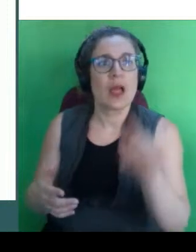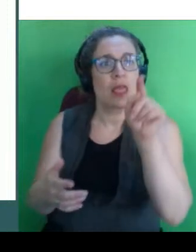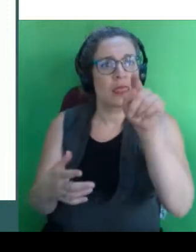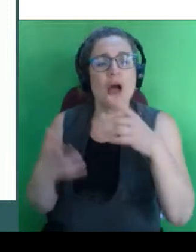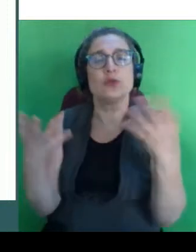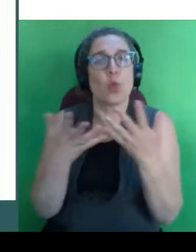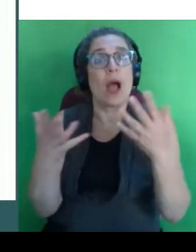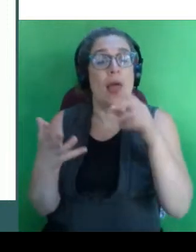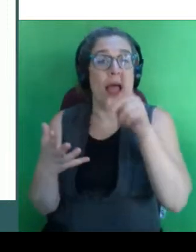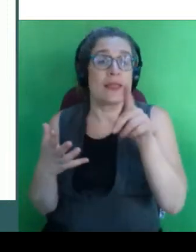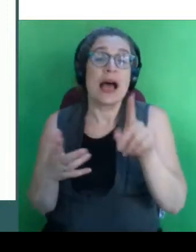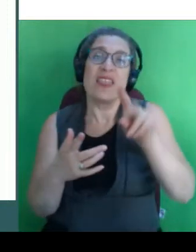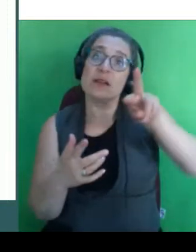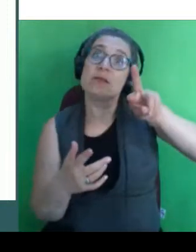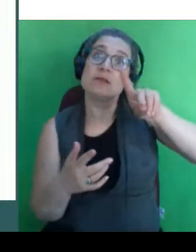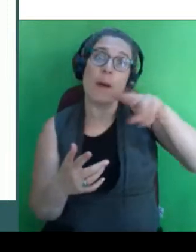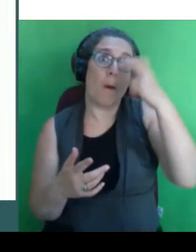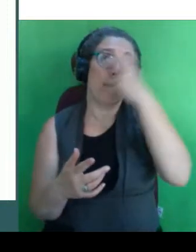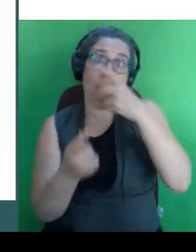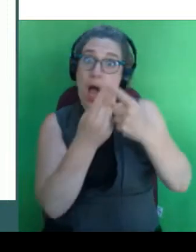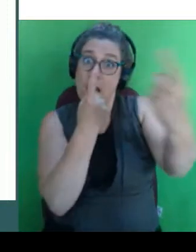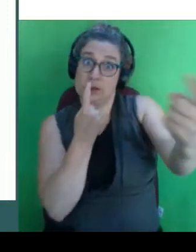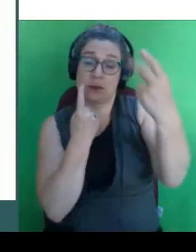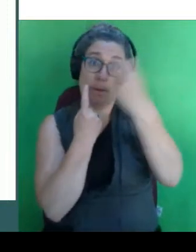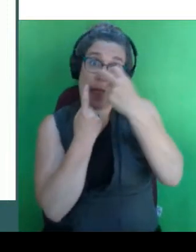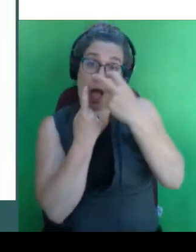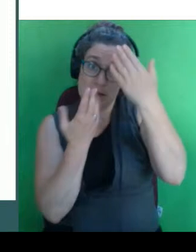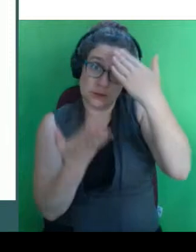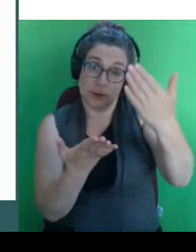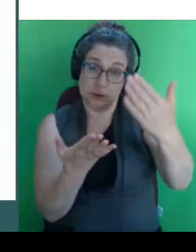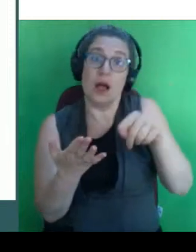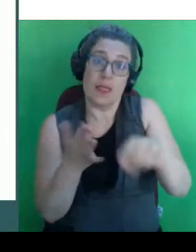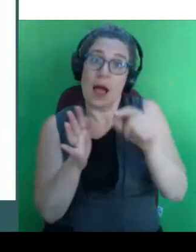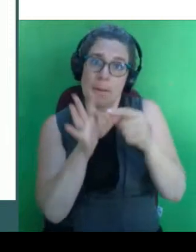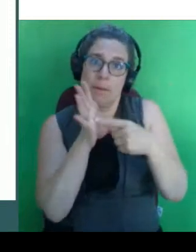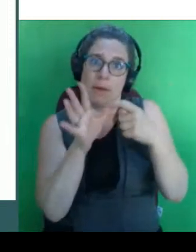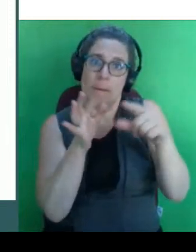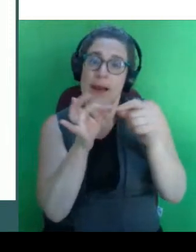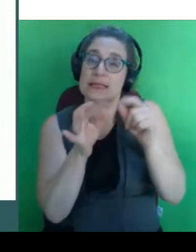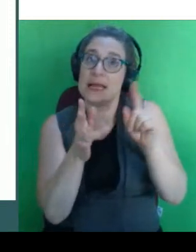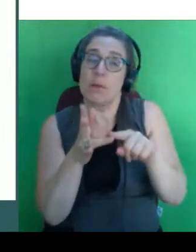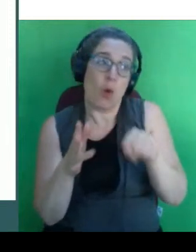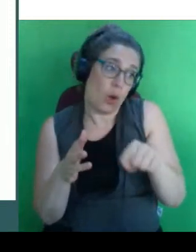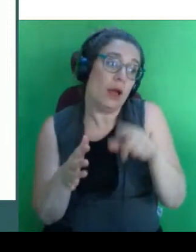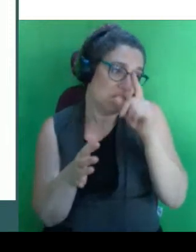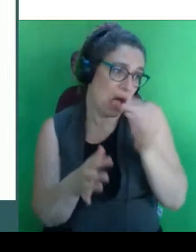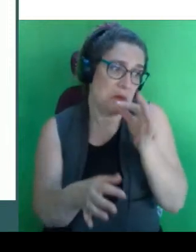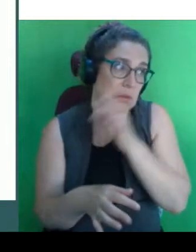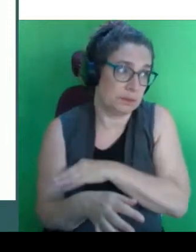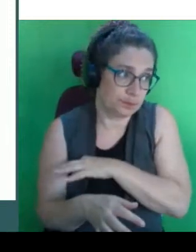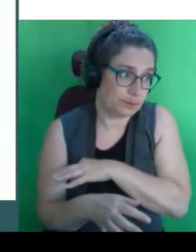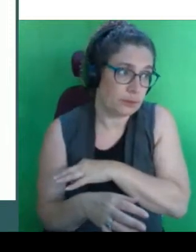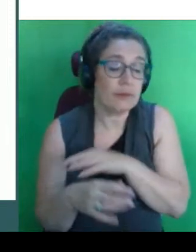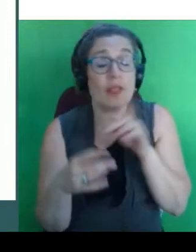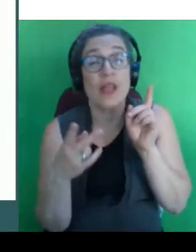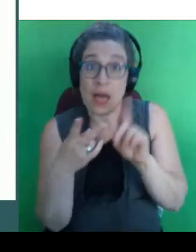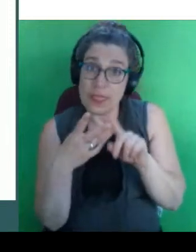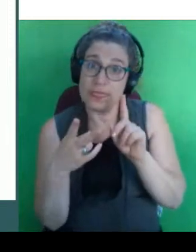into play. And the other limitation is something called cofactors.